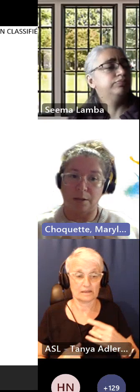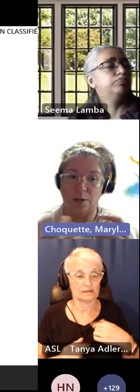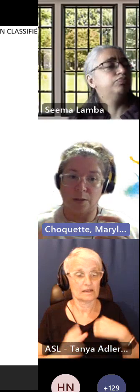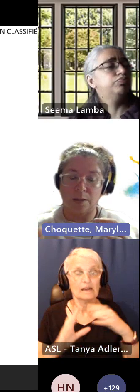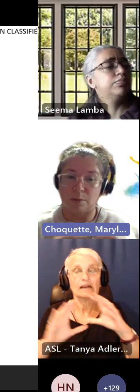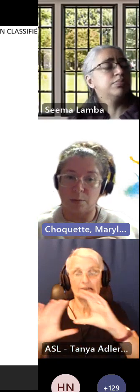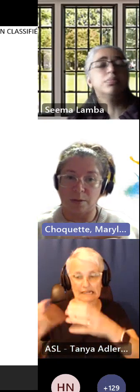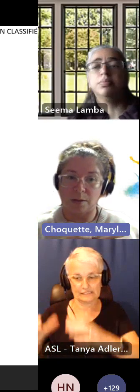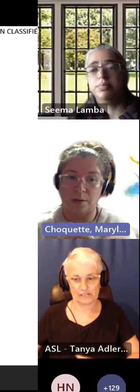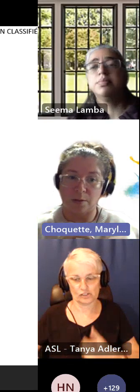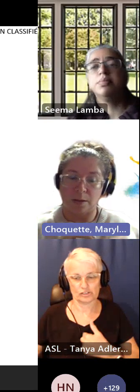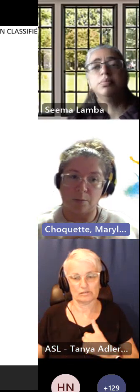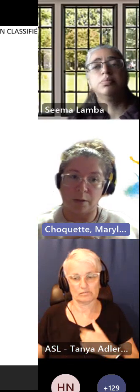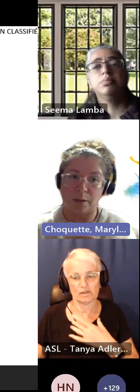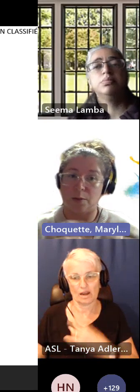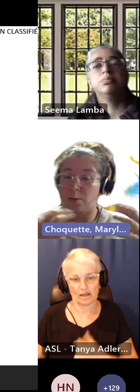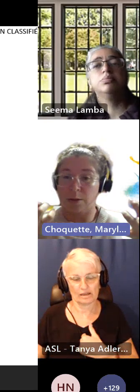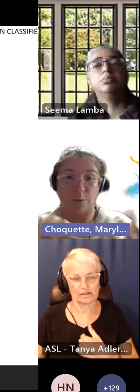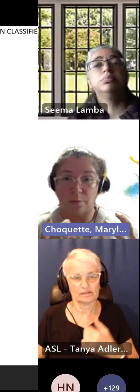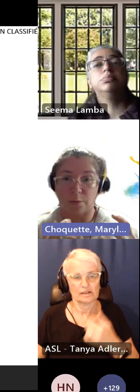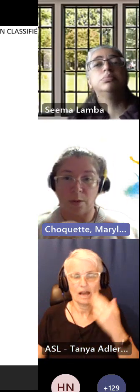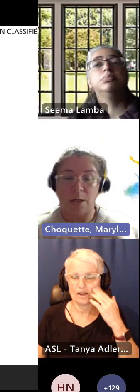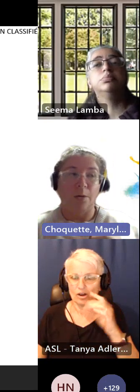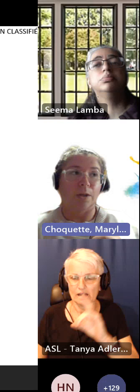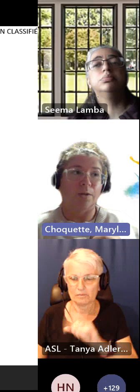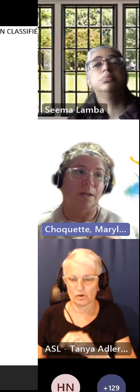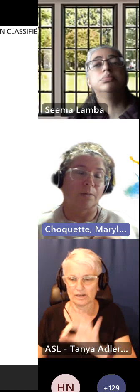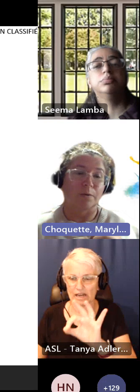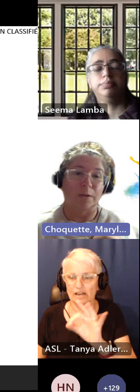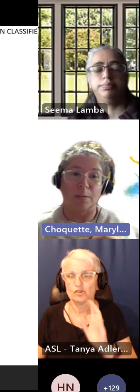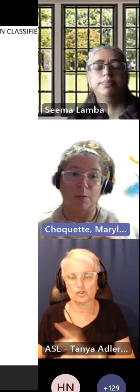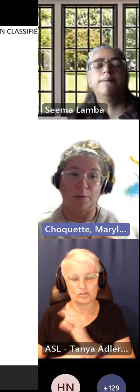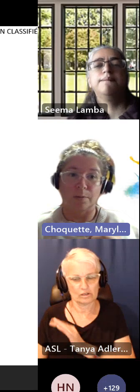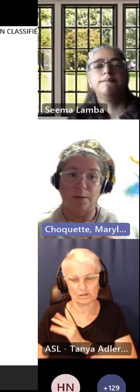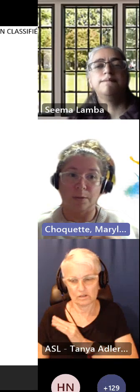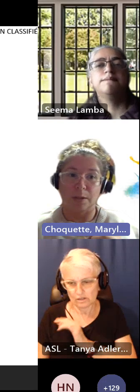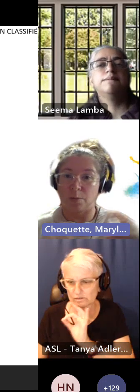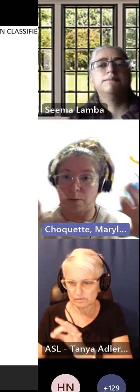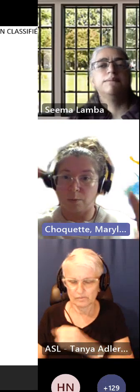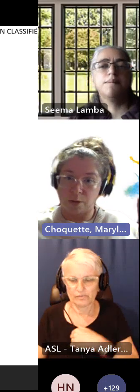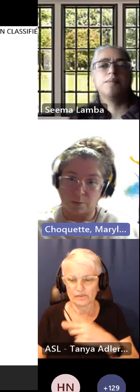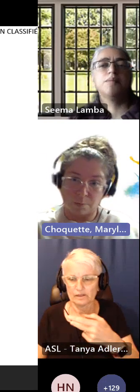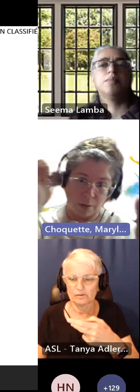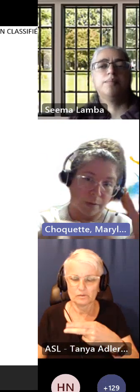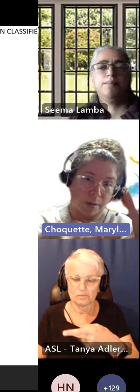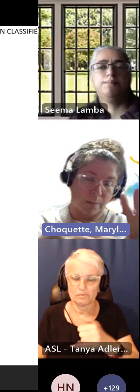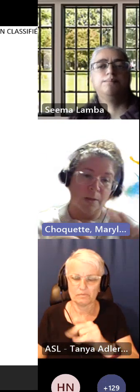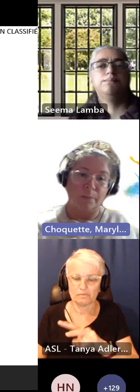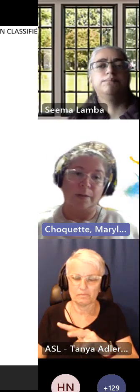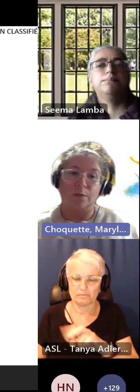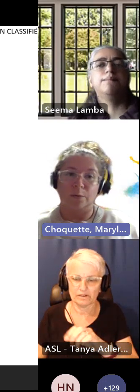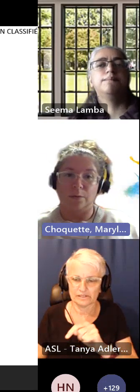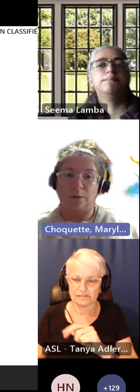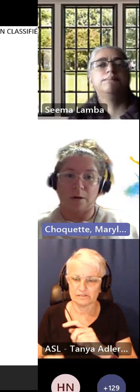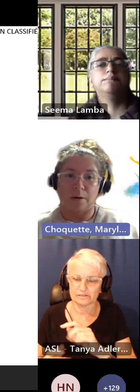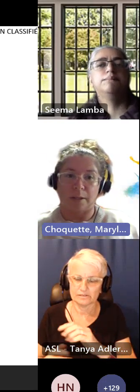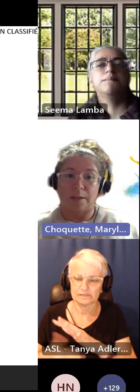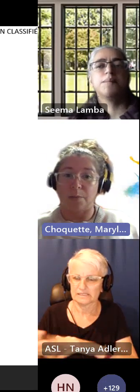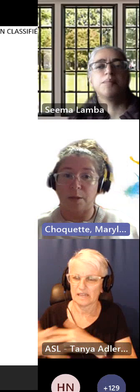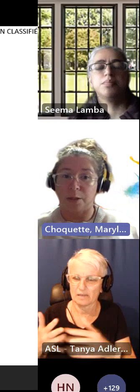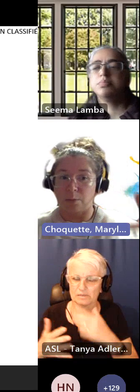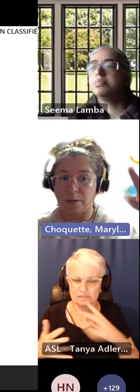I know that justice we were still using 8.9, so it was beautiful. We used to get pivot tables from TBS. We would just pop them